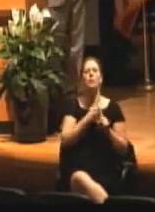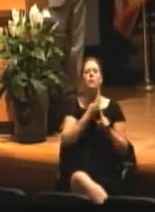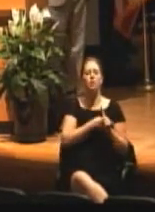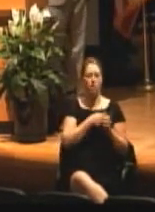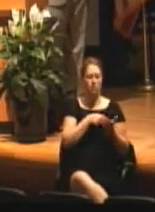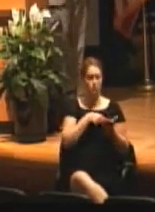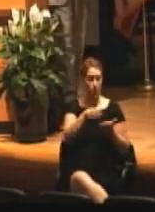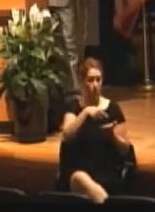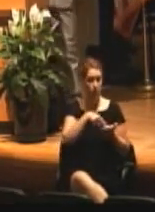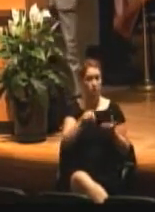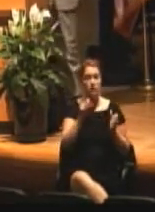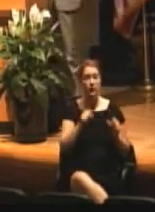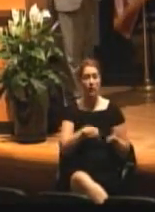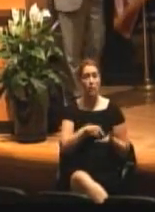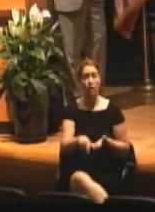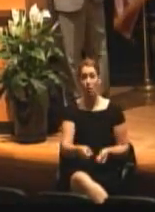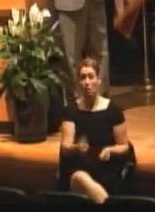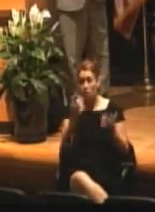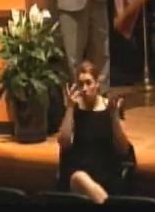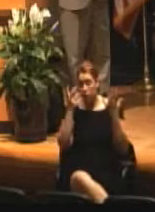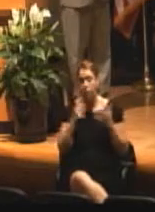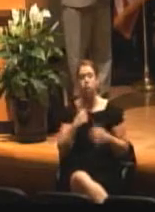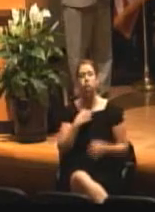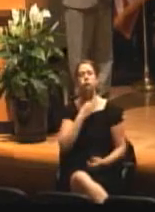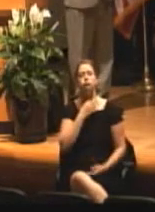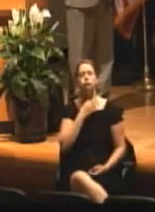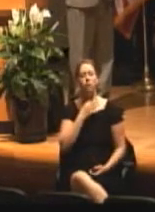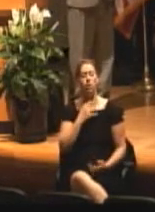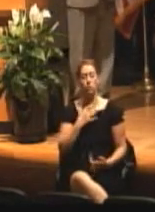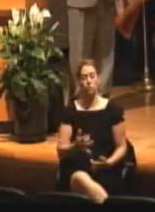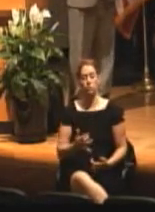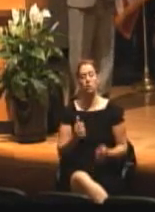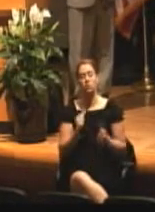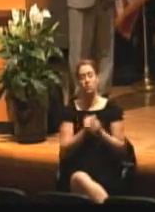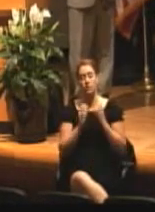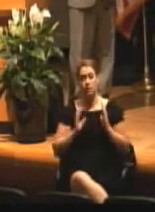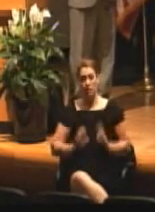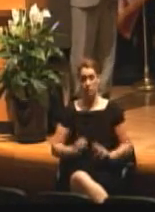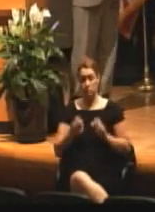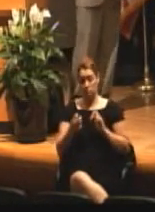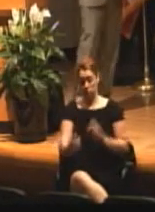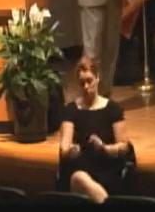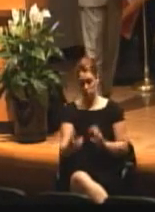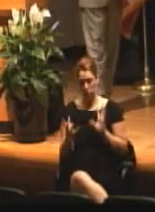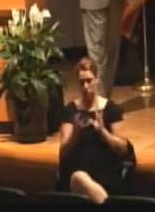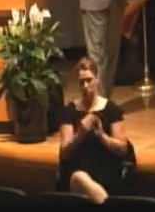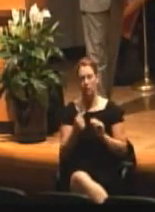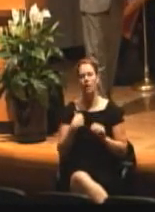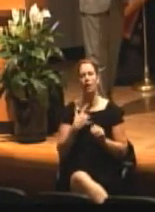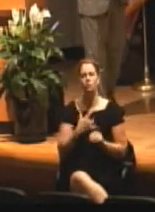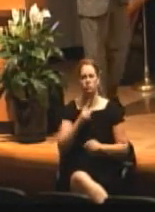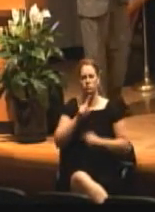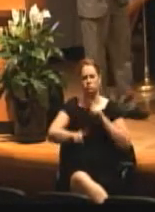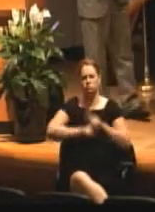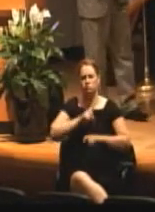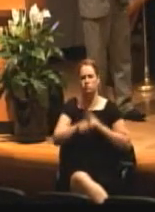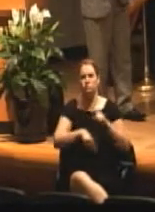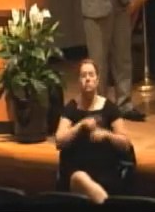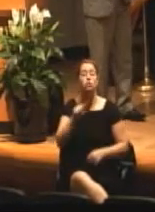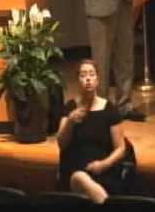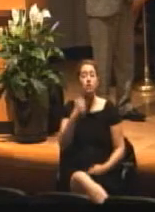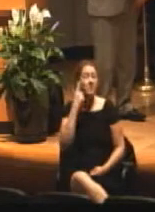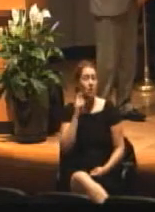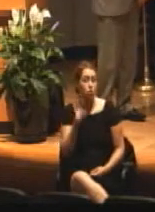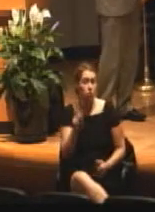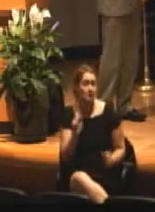with. And I usually go over that a lot with the clients, just to say, just because we can do something, let's